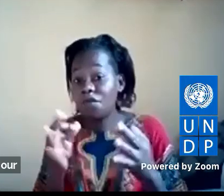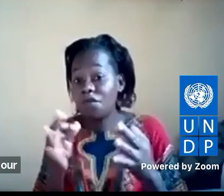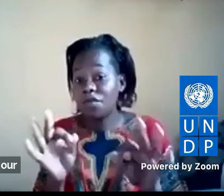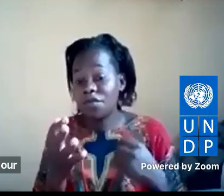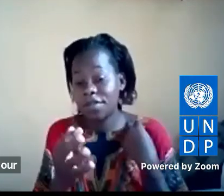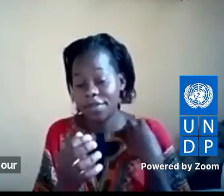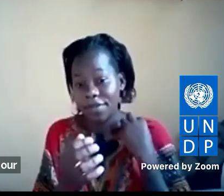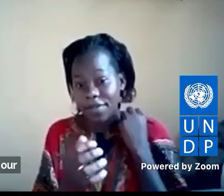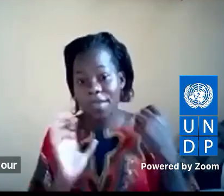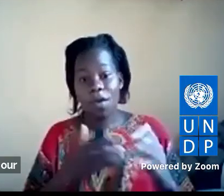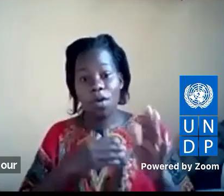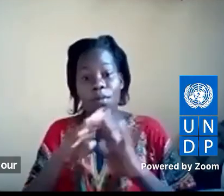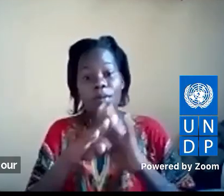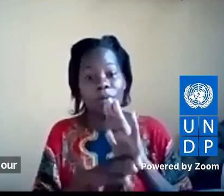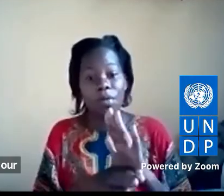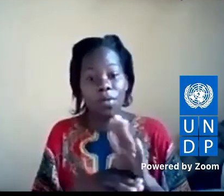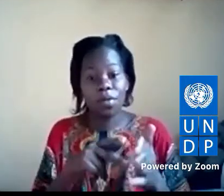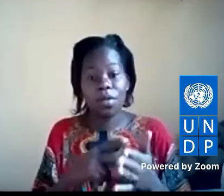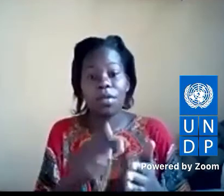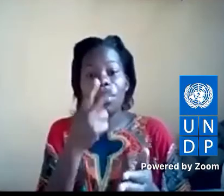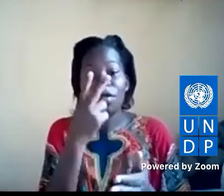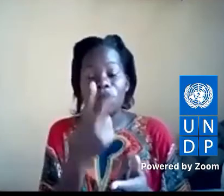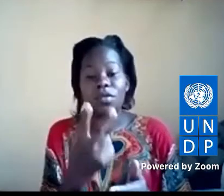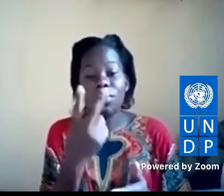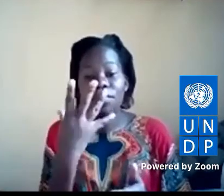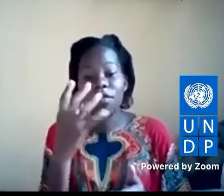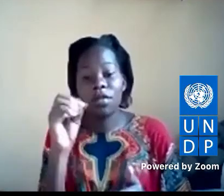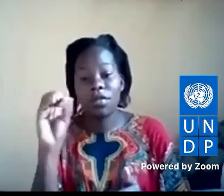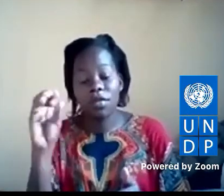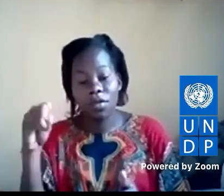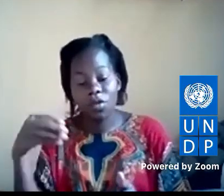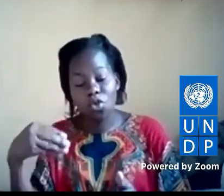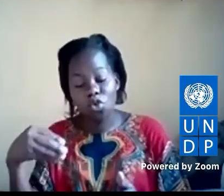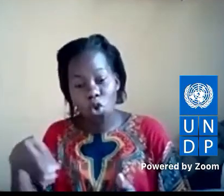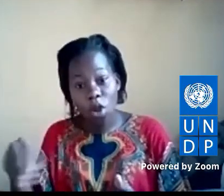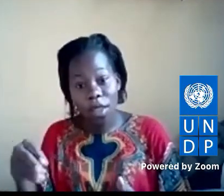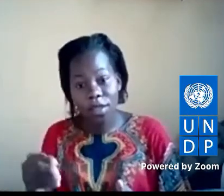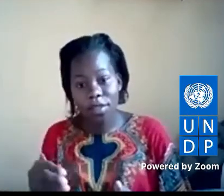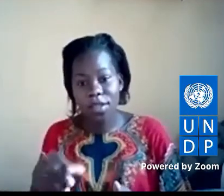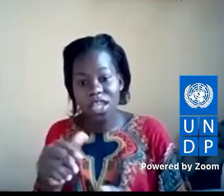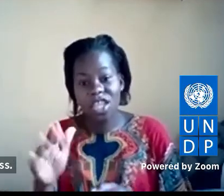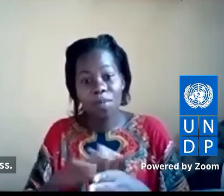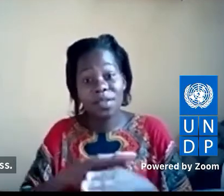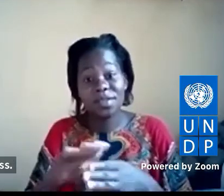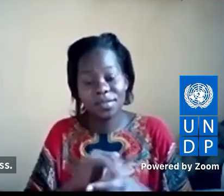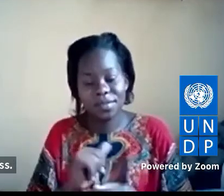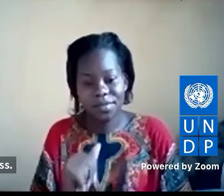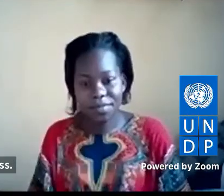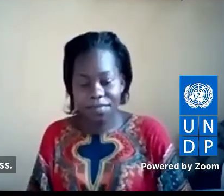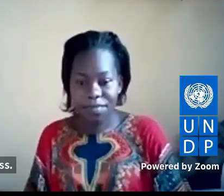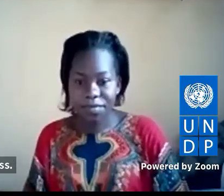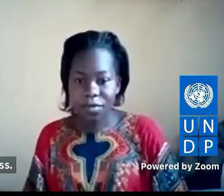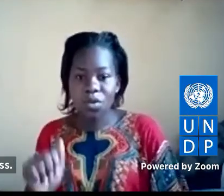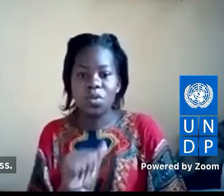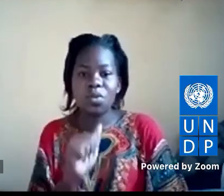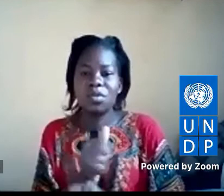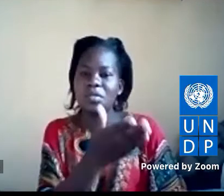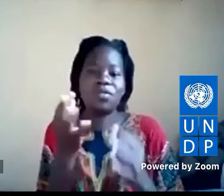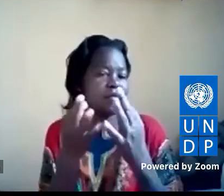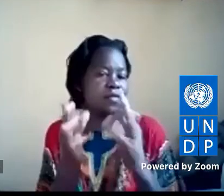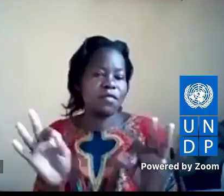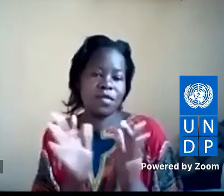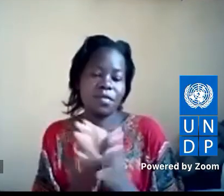$2,500 to $3,500 per business, we do this for free. And we're not doing it just